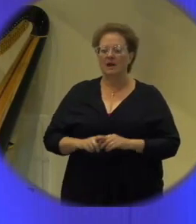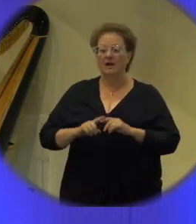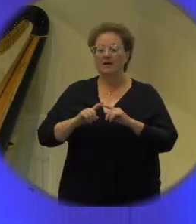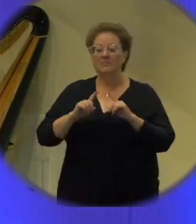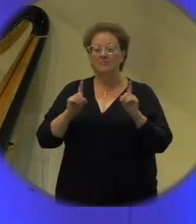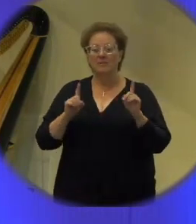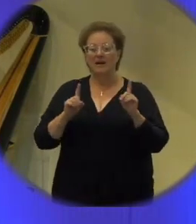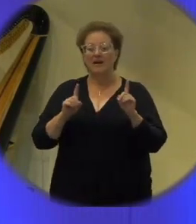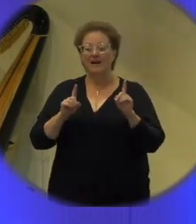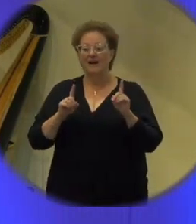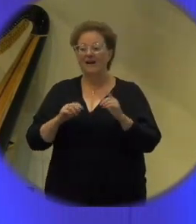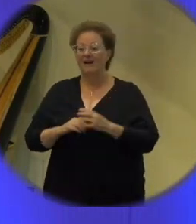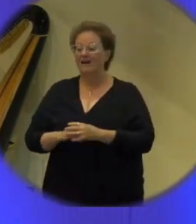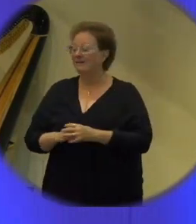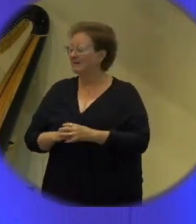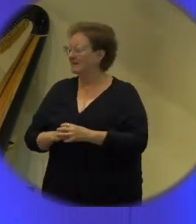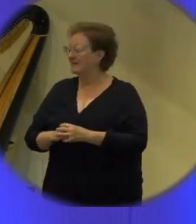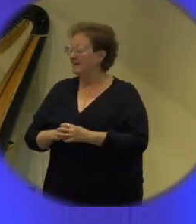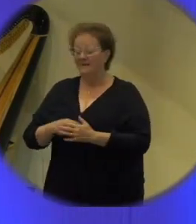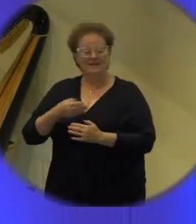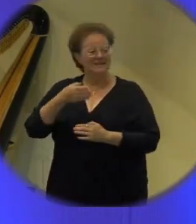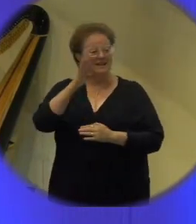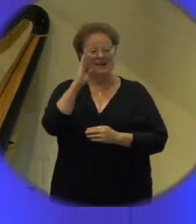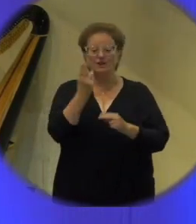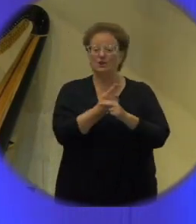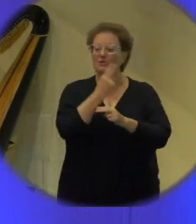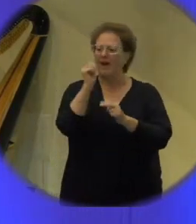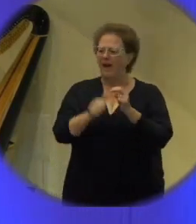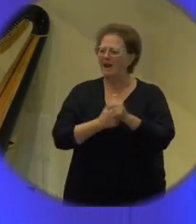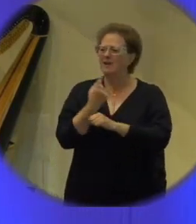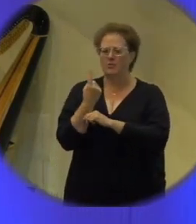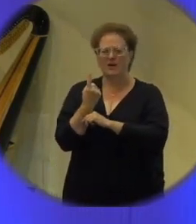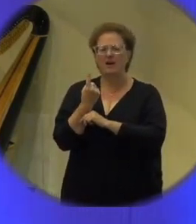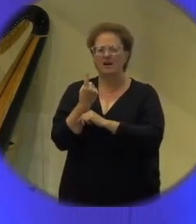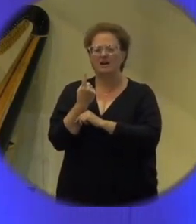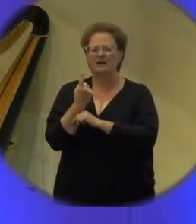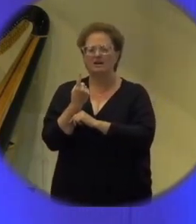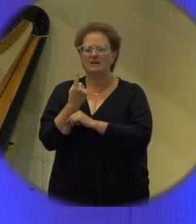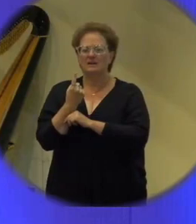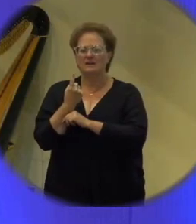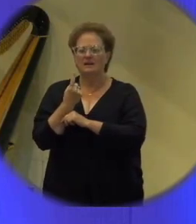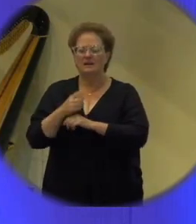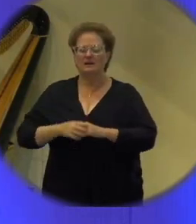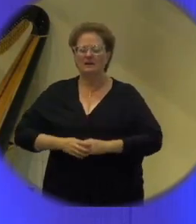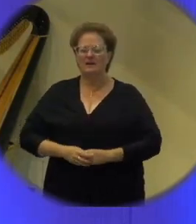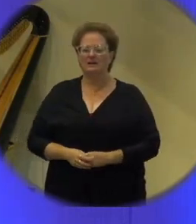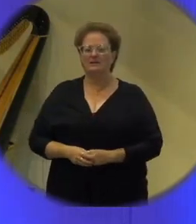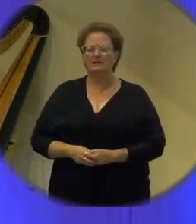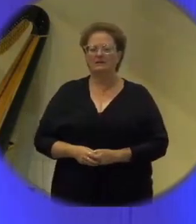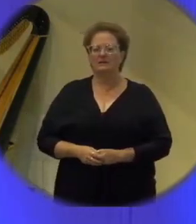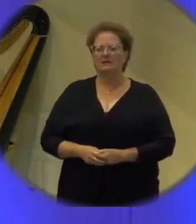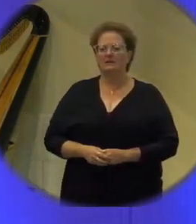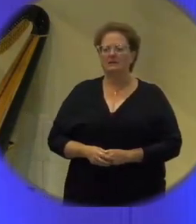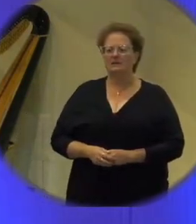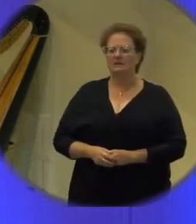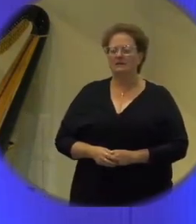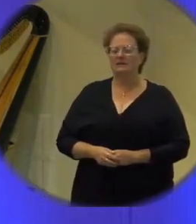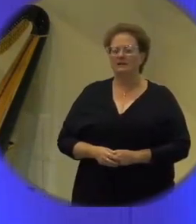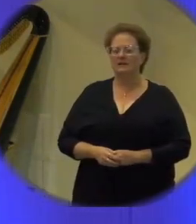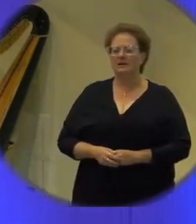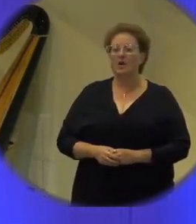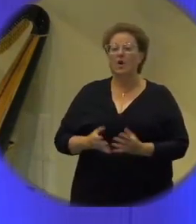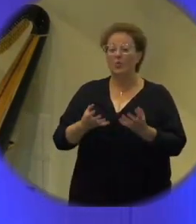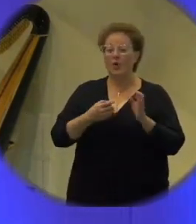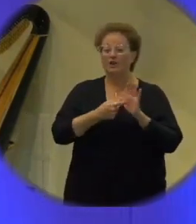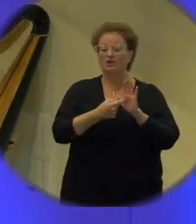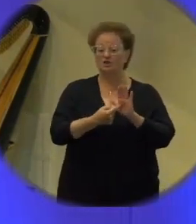That'll get in the way of your ministry. It's a little... But God actually said, take Gomer as your wife because that's what Israel's like to me, and